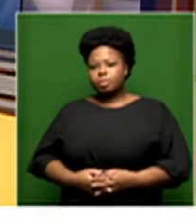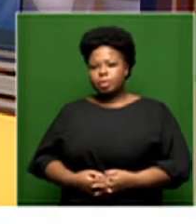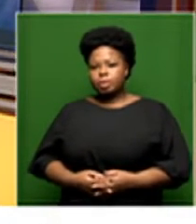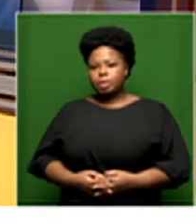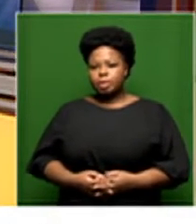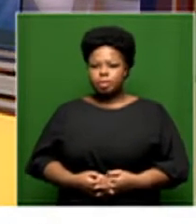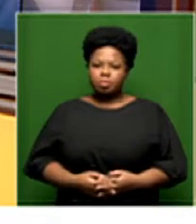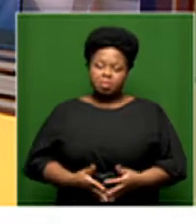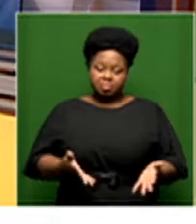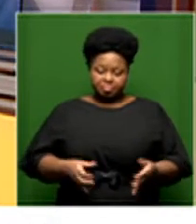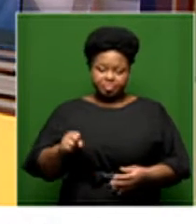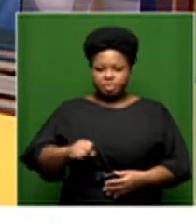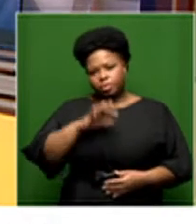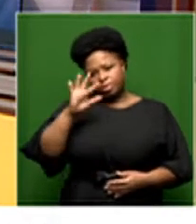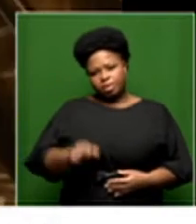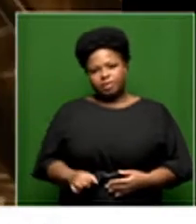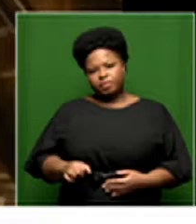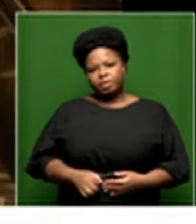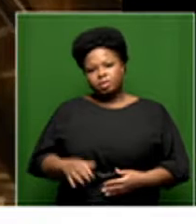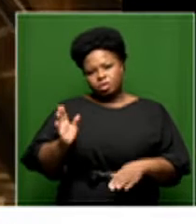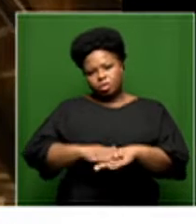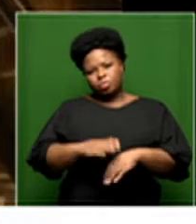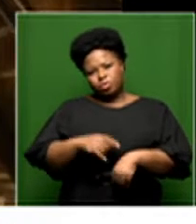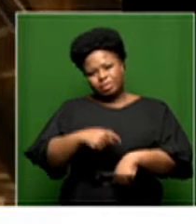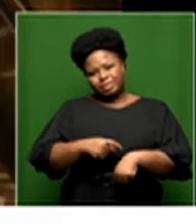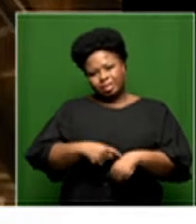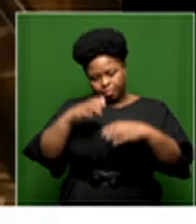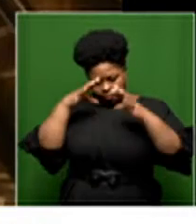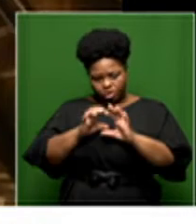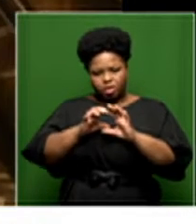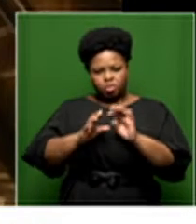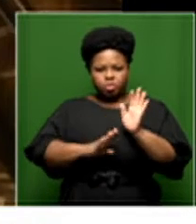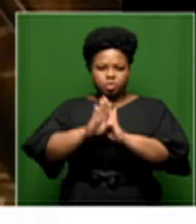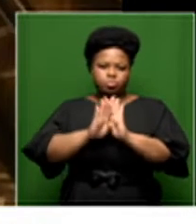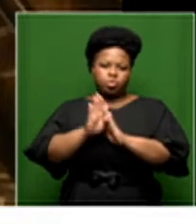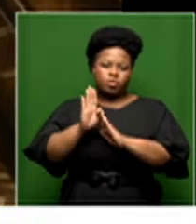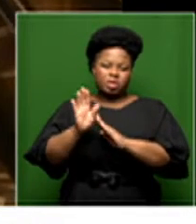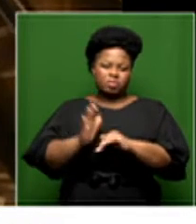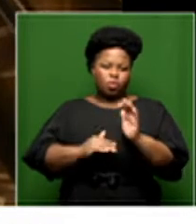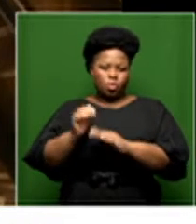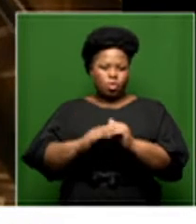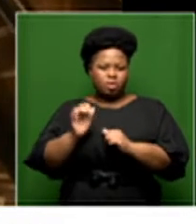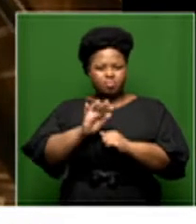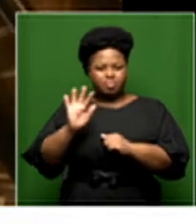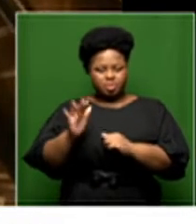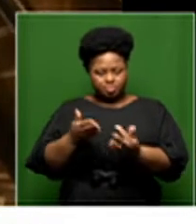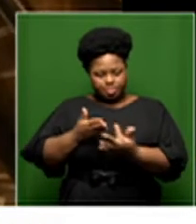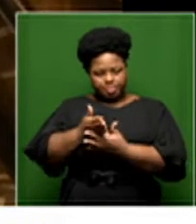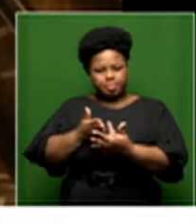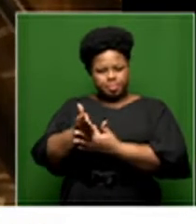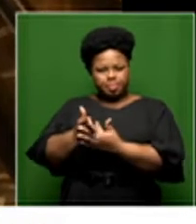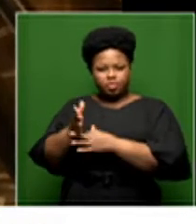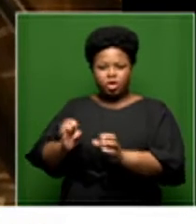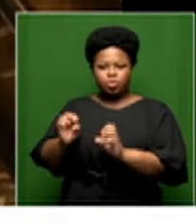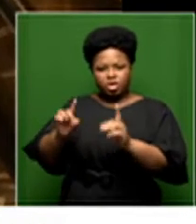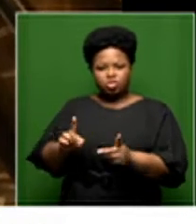So firstly, in South Africa, we need to spend a little time focusing on infrastructure improvements, to provide access to